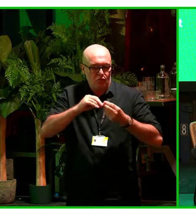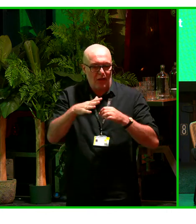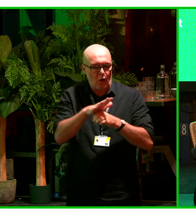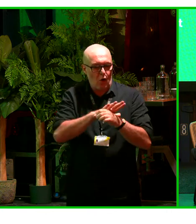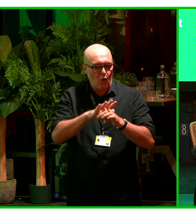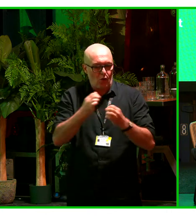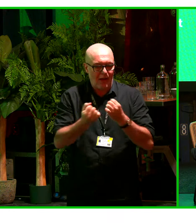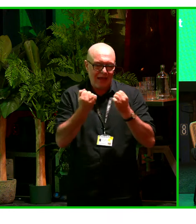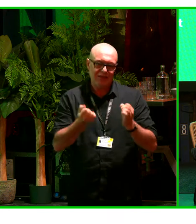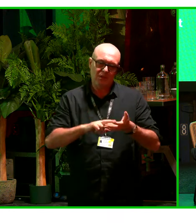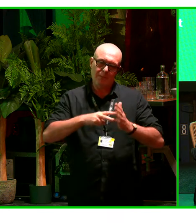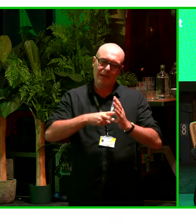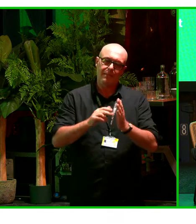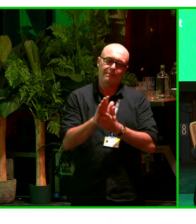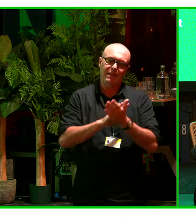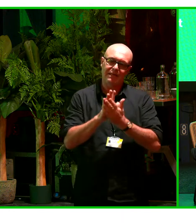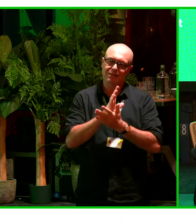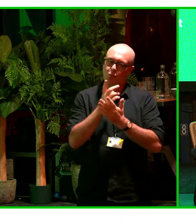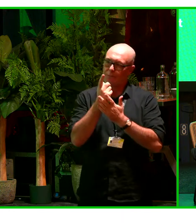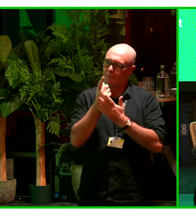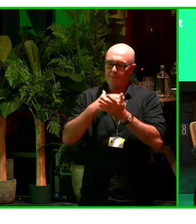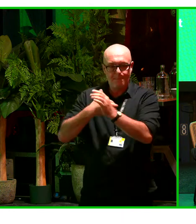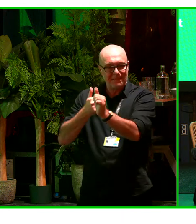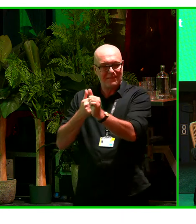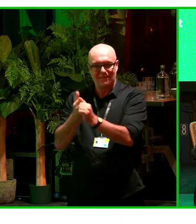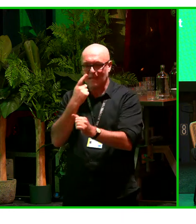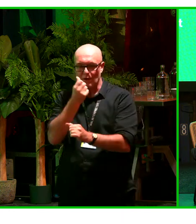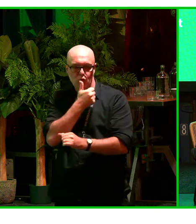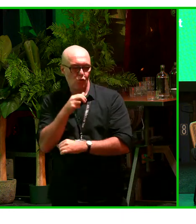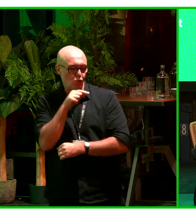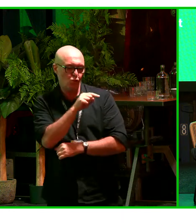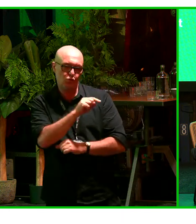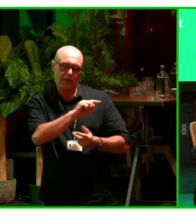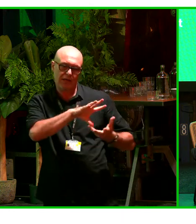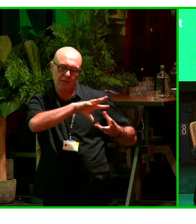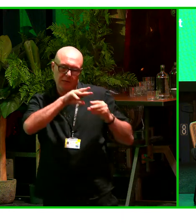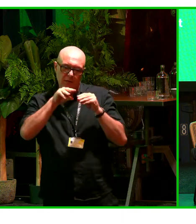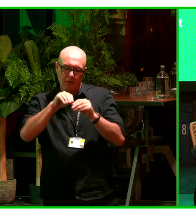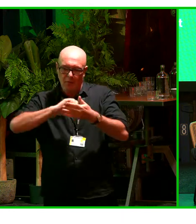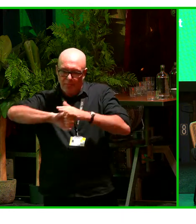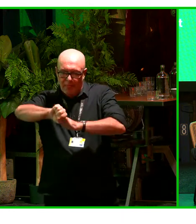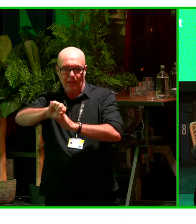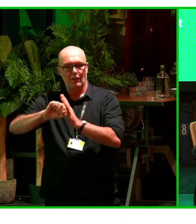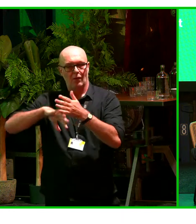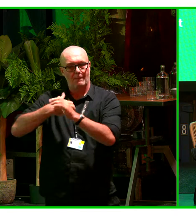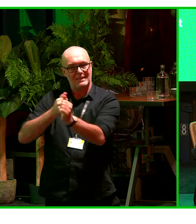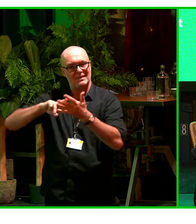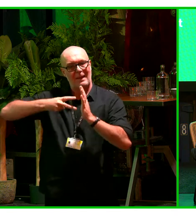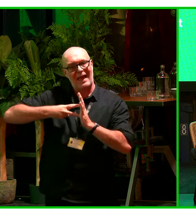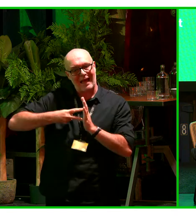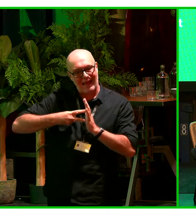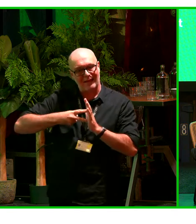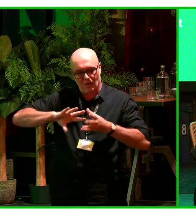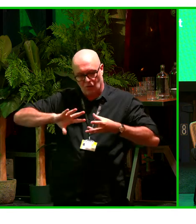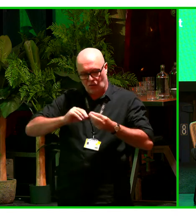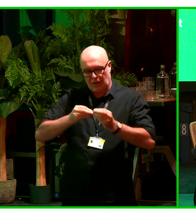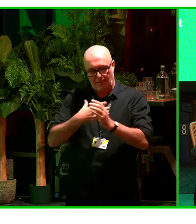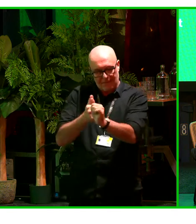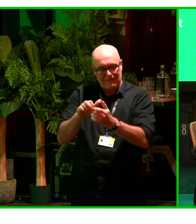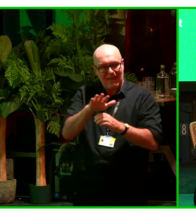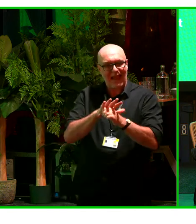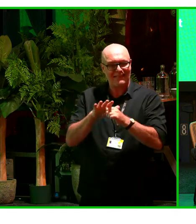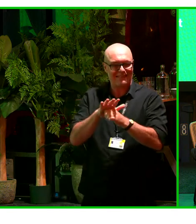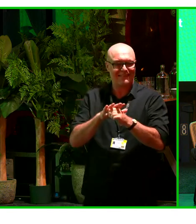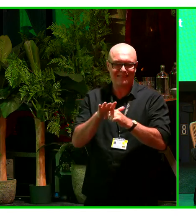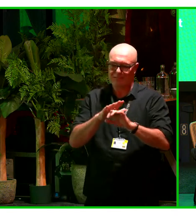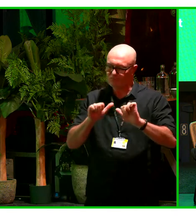target the opportunities to develop their business plans and to build new business cases in particular areas.